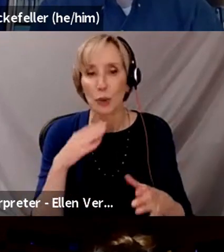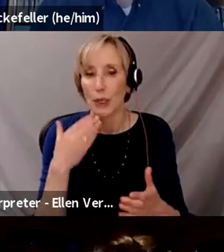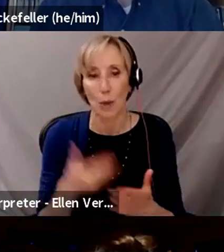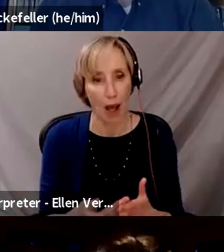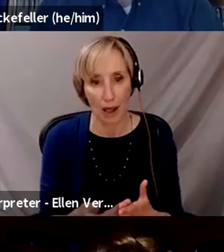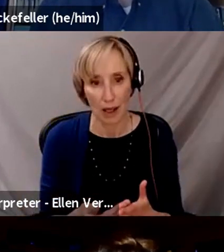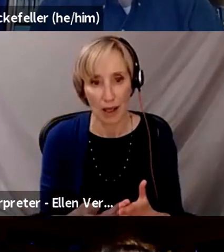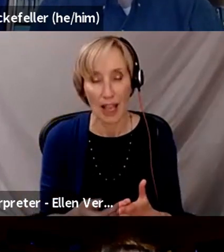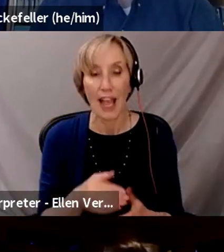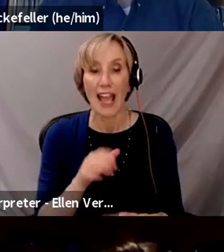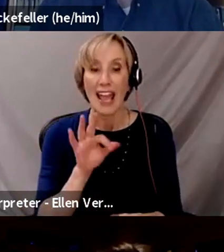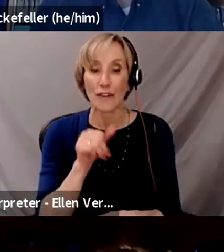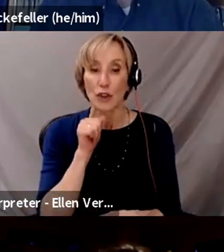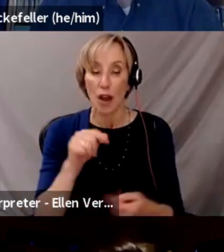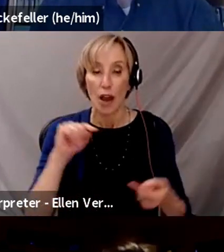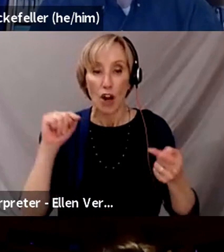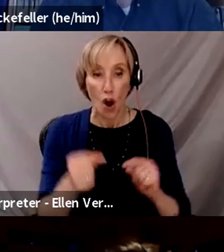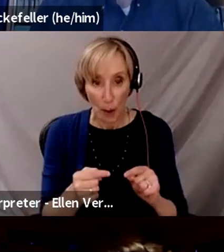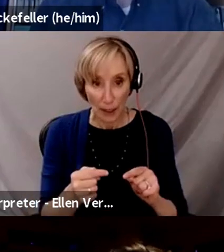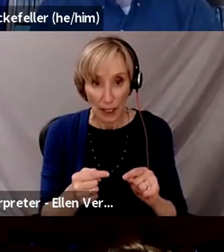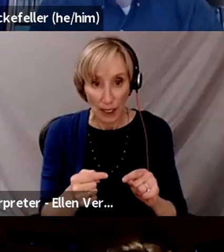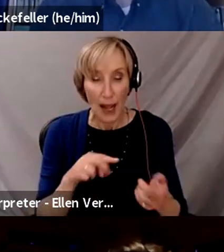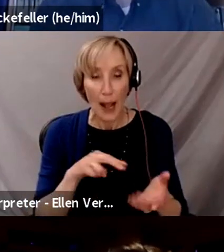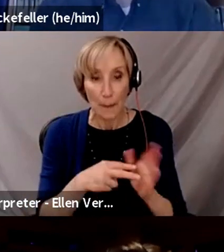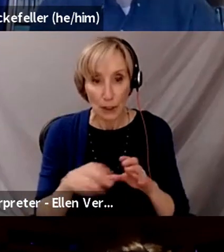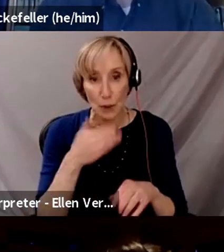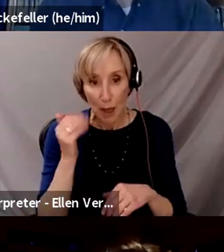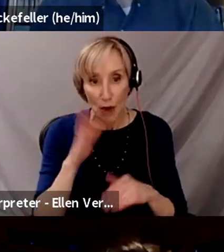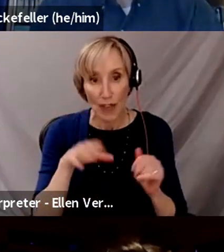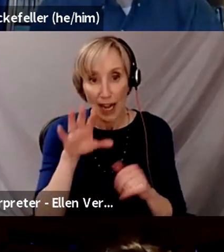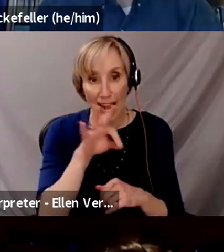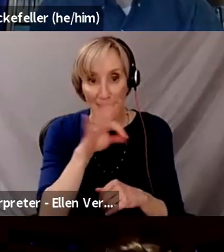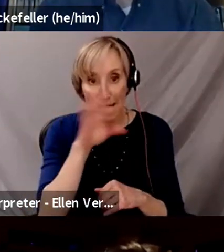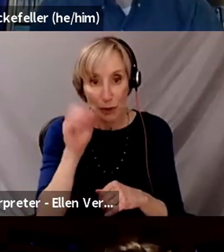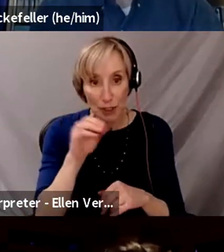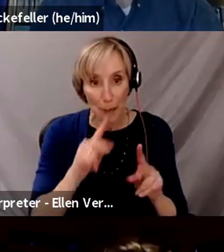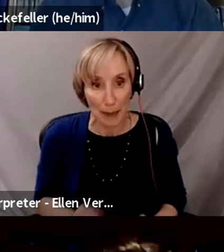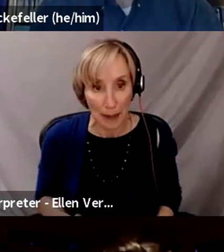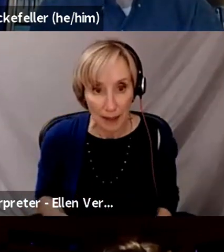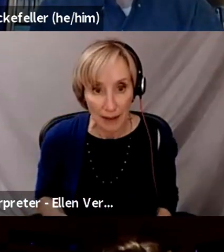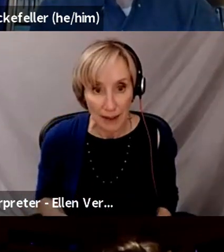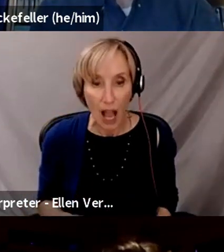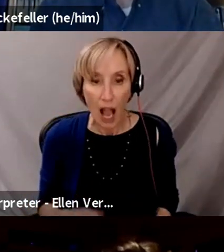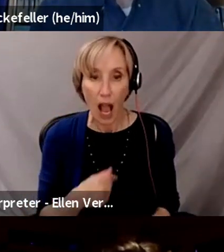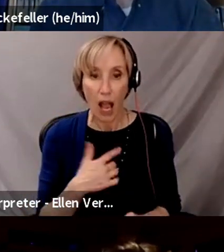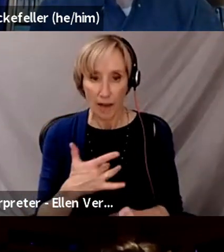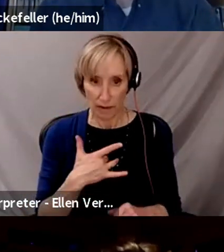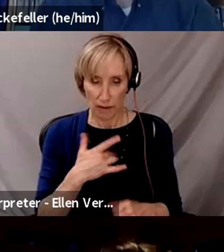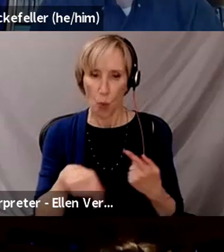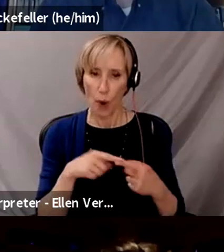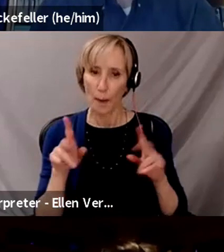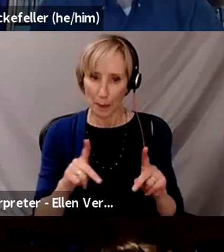than 99% of people. And like, personally, I can only speak for myself, but I feel it when people are actively